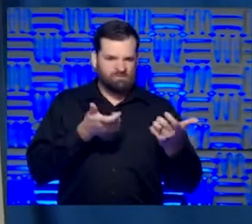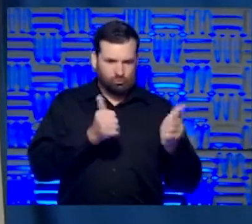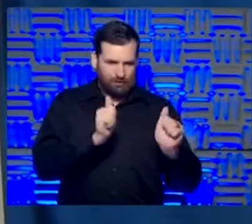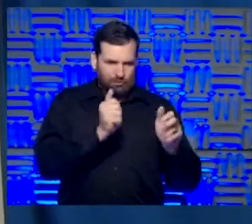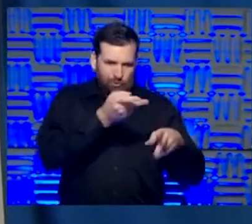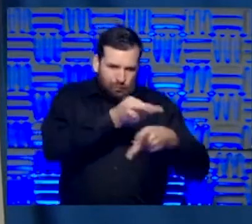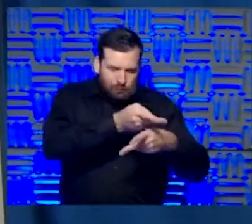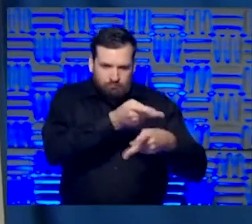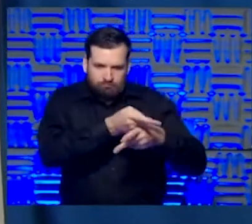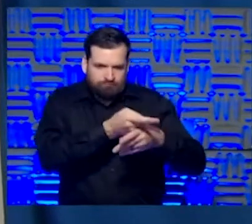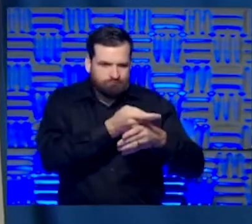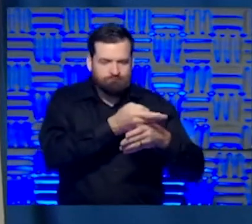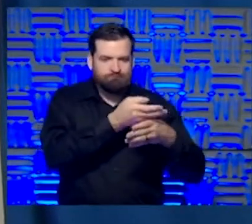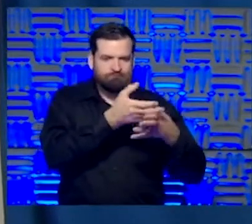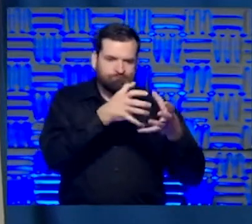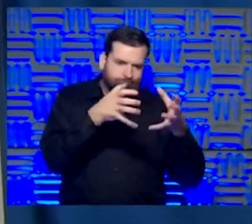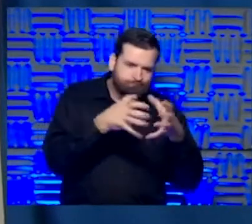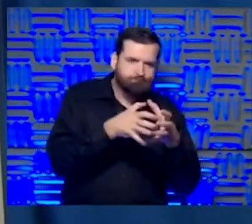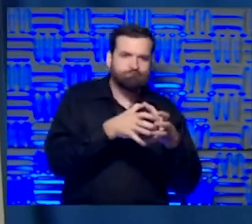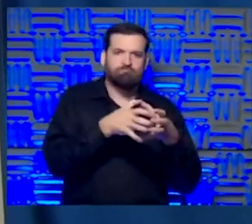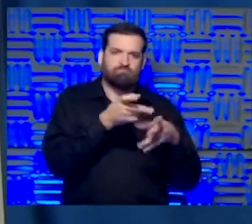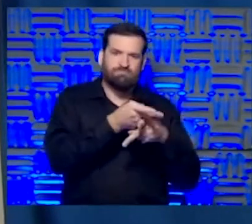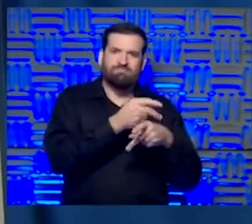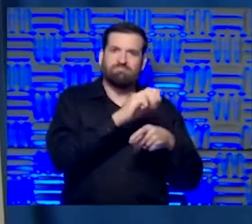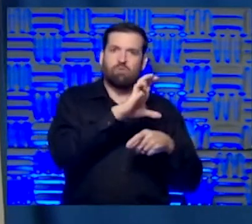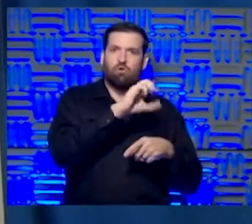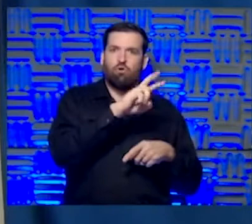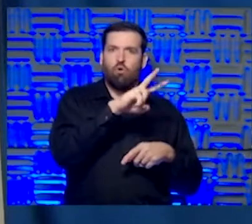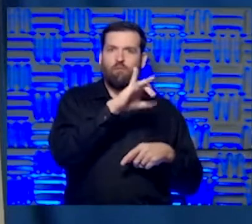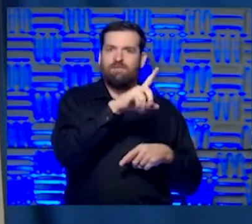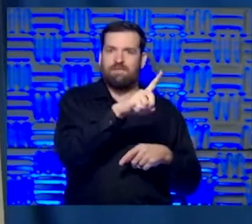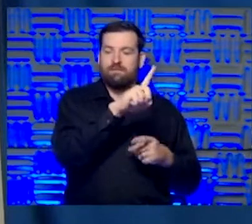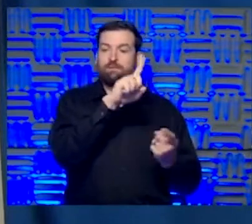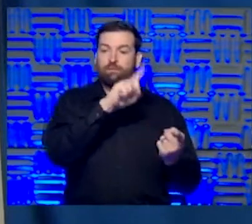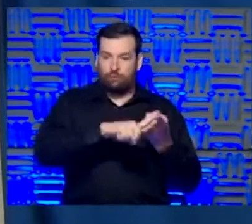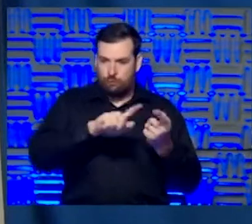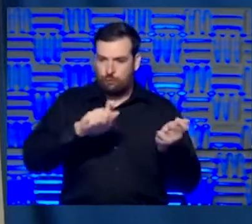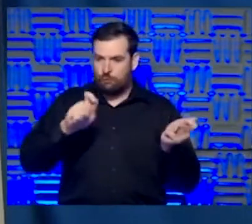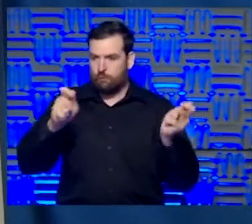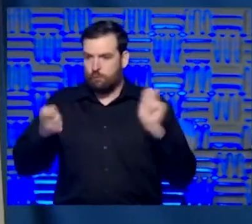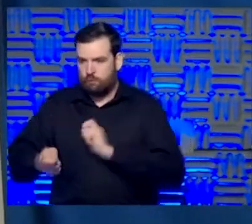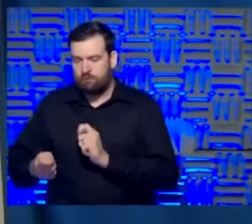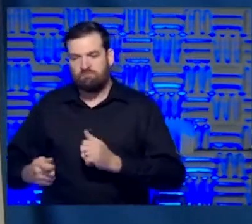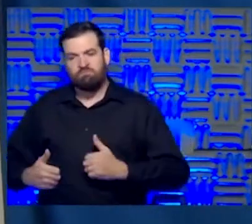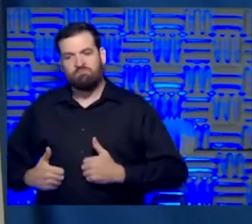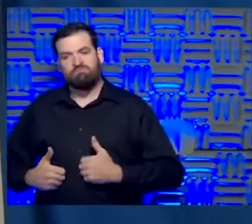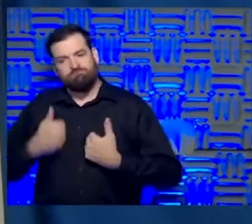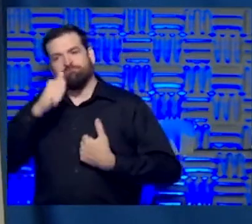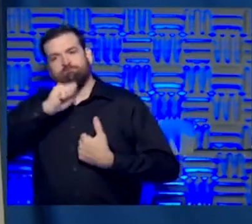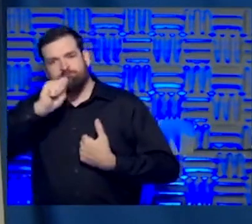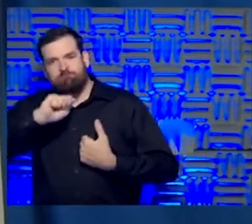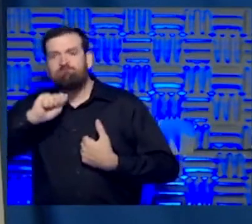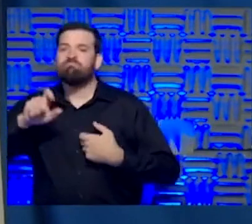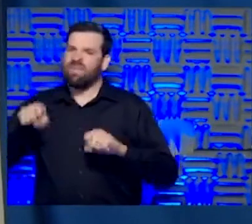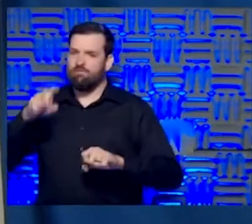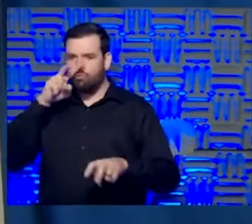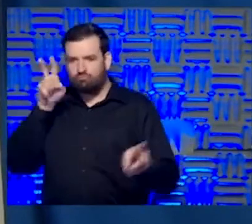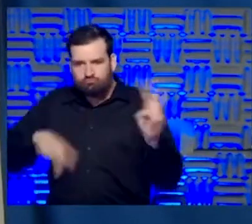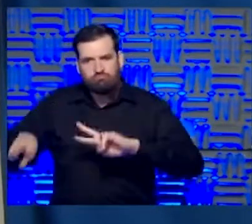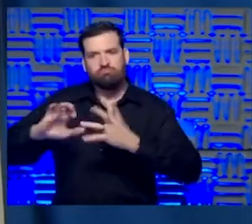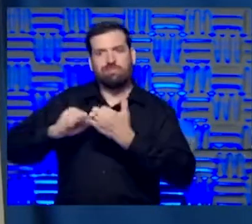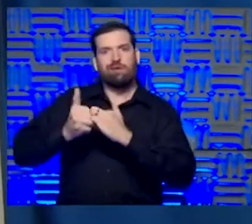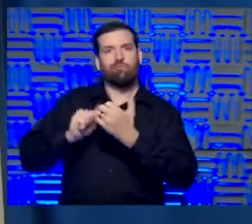contain COVID to more kind of a living with it, that this is one of the things we're really going to have to look at and address